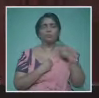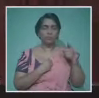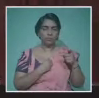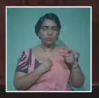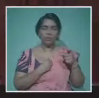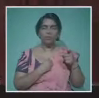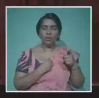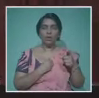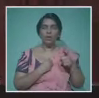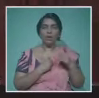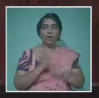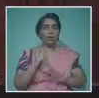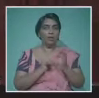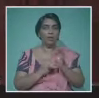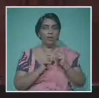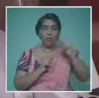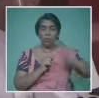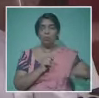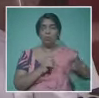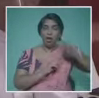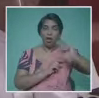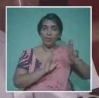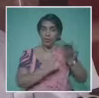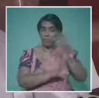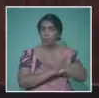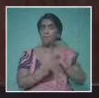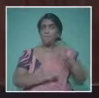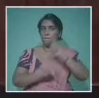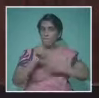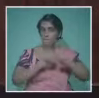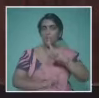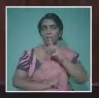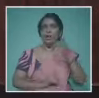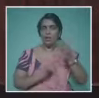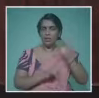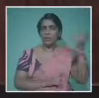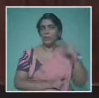what he gave you. All right, if you say so, it's okay. Yeah. All right. Okay.